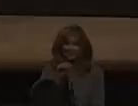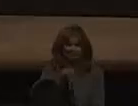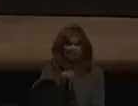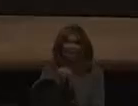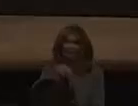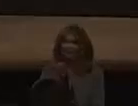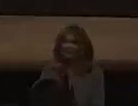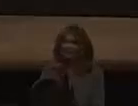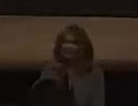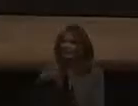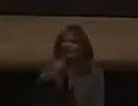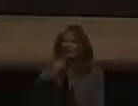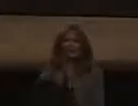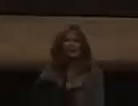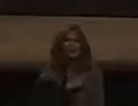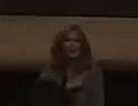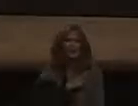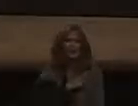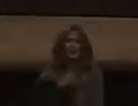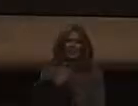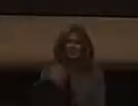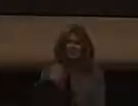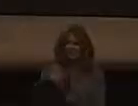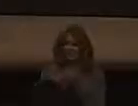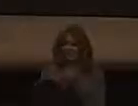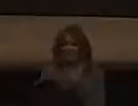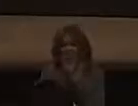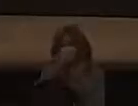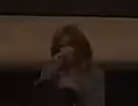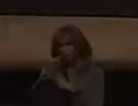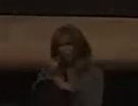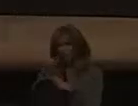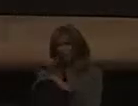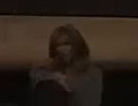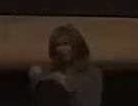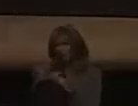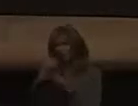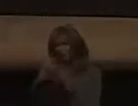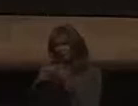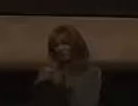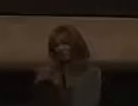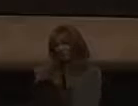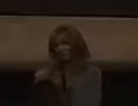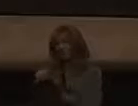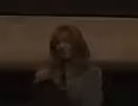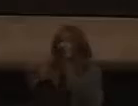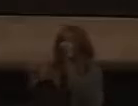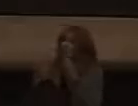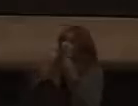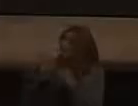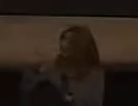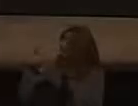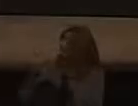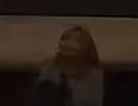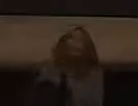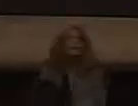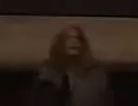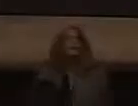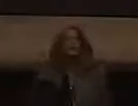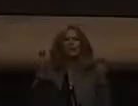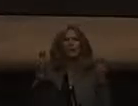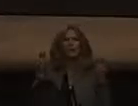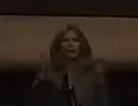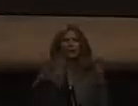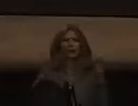General Counsel of the Mayor's Office for People with Disabilities. Our panel today is called Reaching